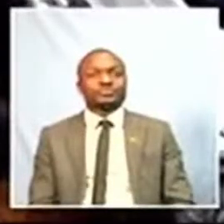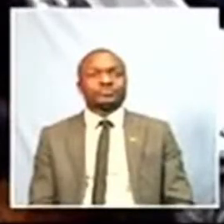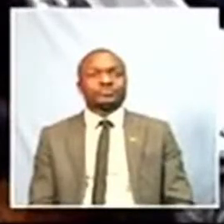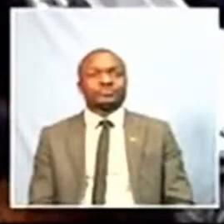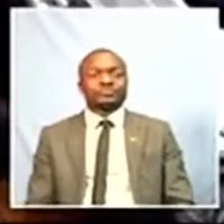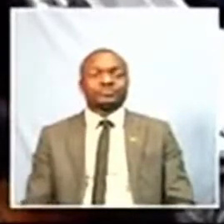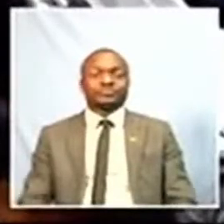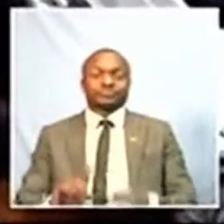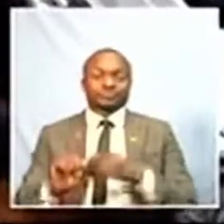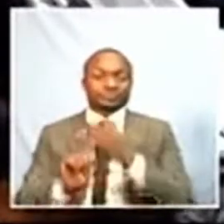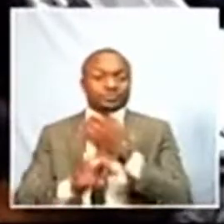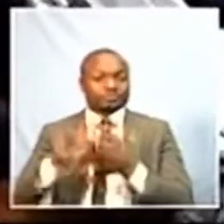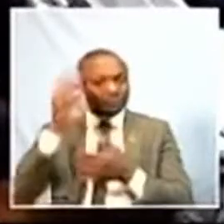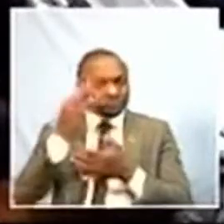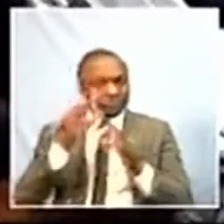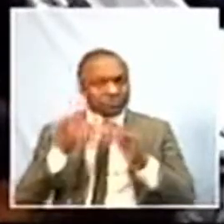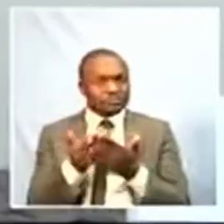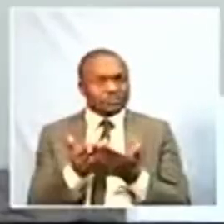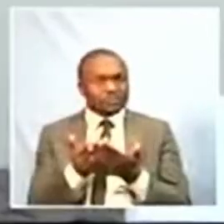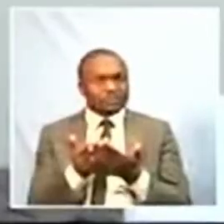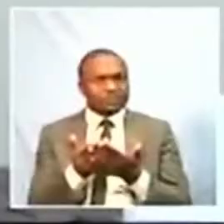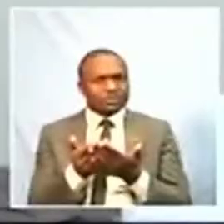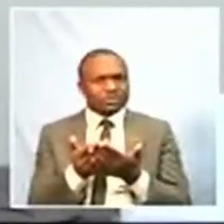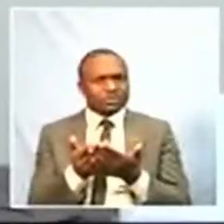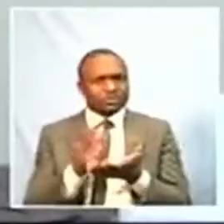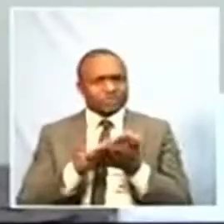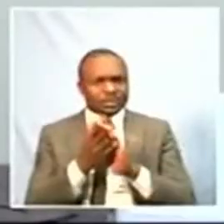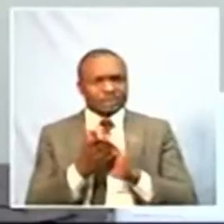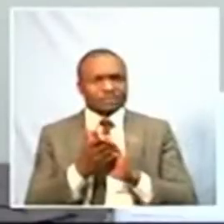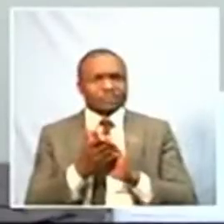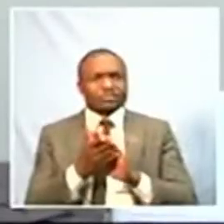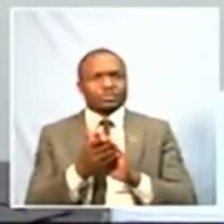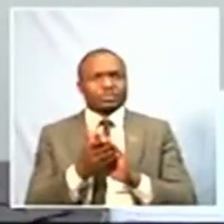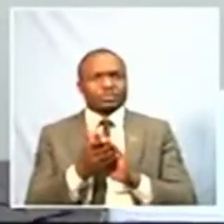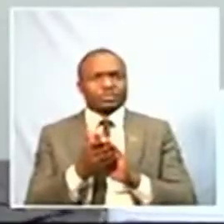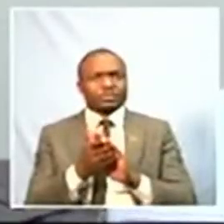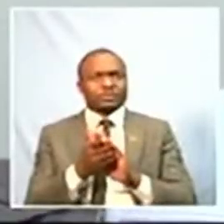Town Clerk, how is it going to be called a game changer in CHOMA?